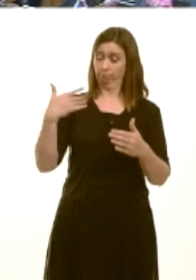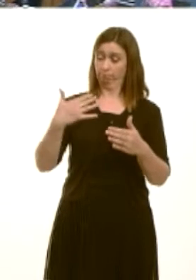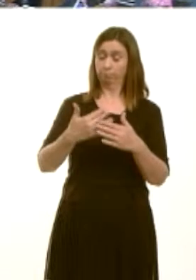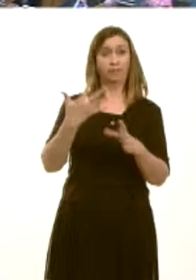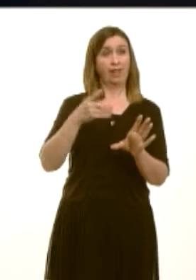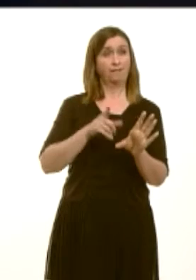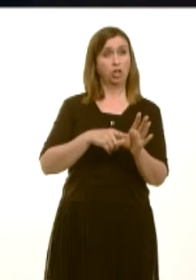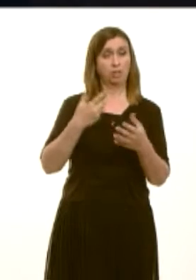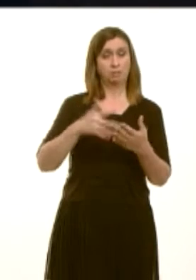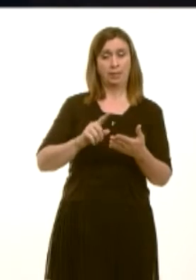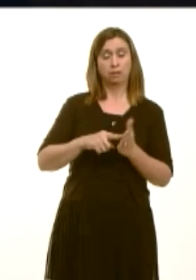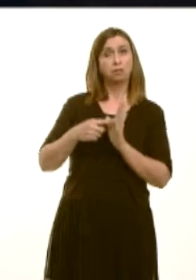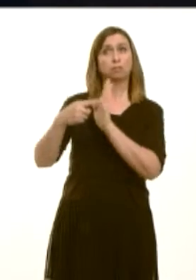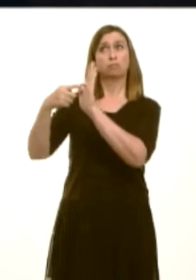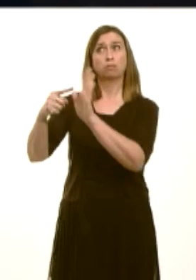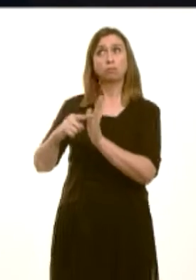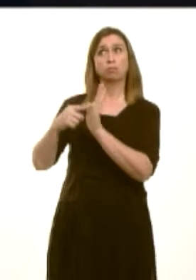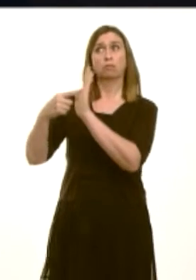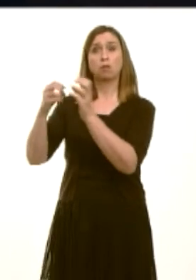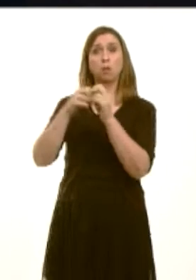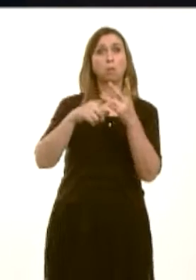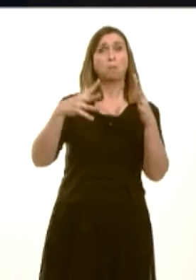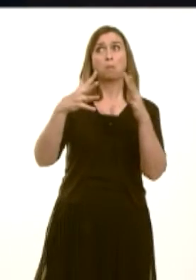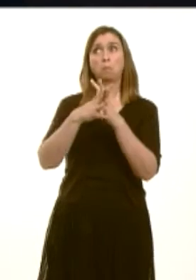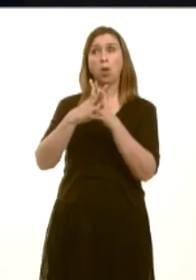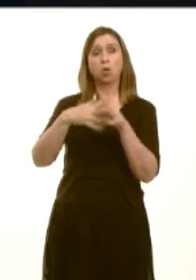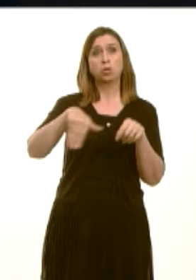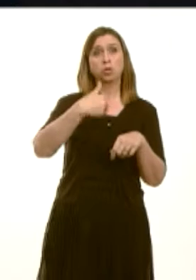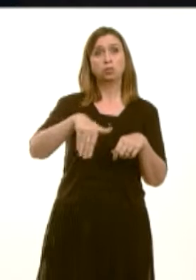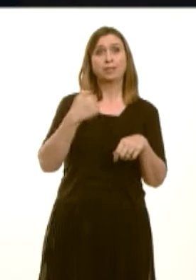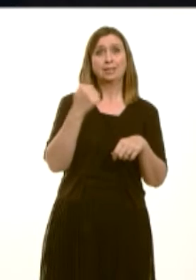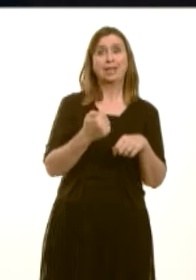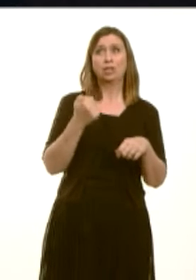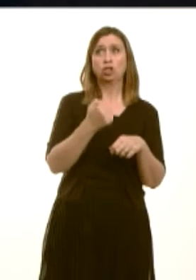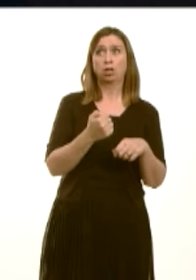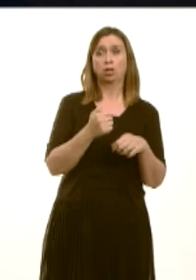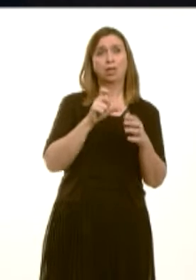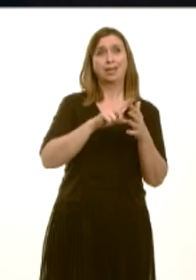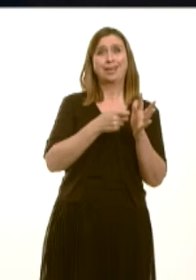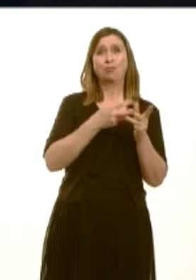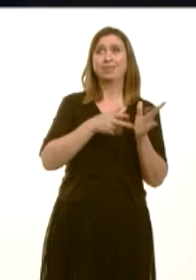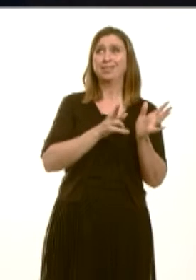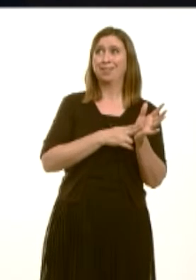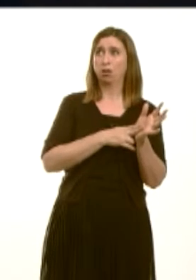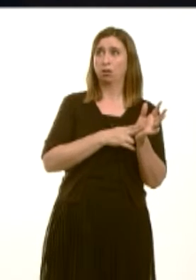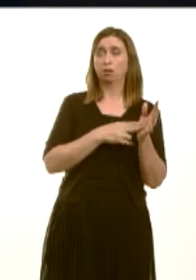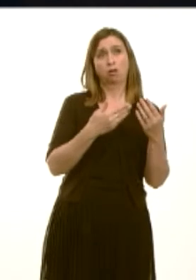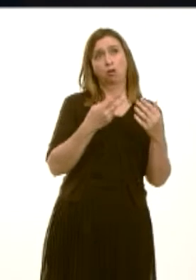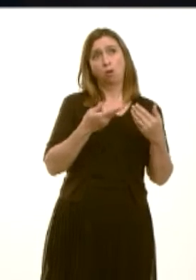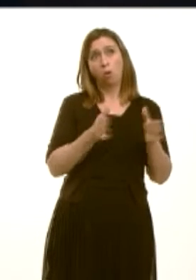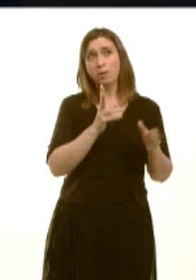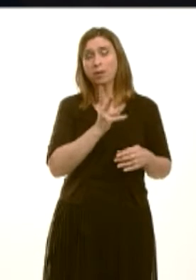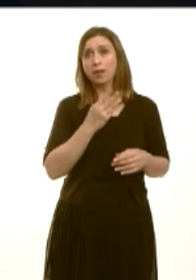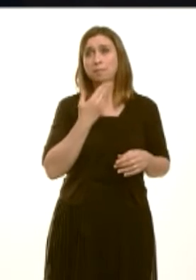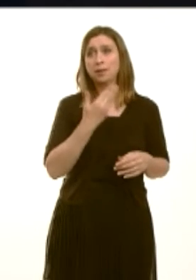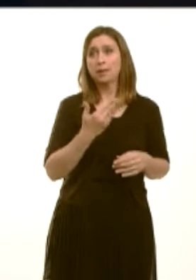proposals have been worked up for the reopening of Bow Street station in Ceredigion, allied to a park and ride scheme that would serve to